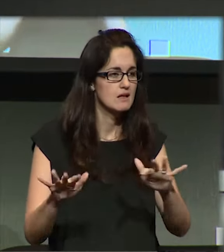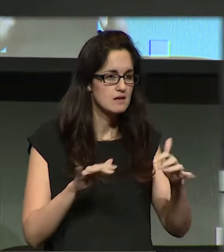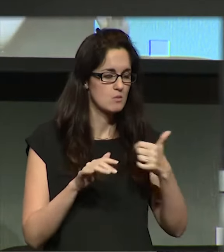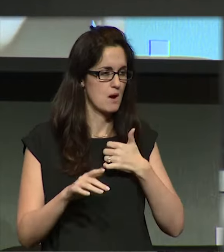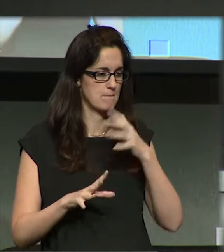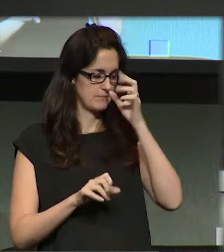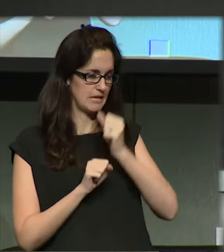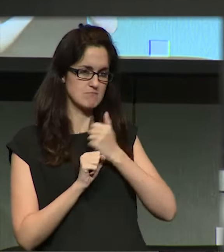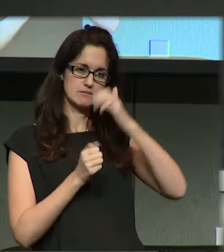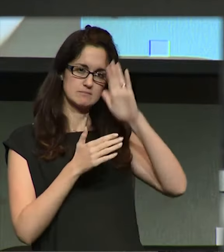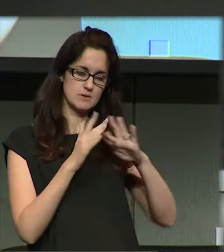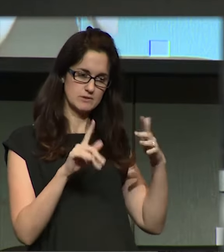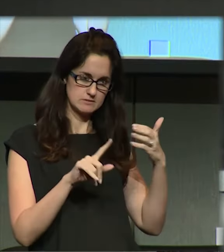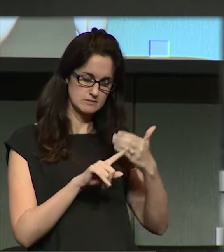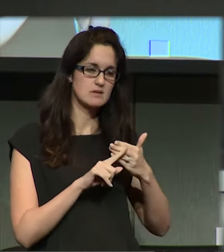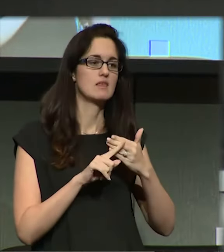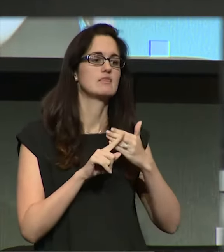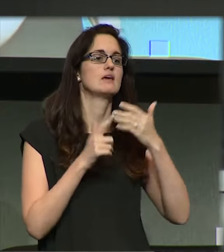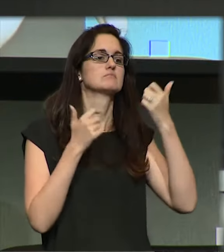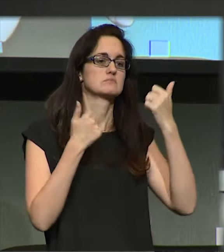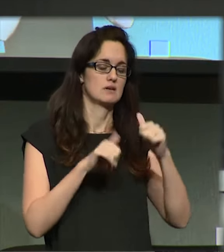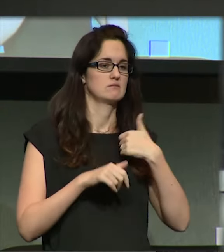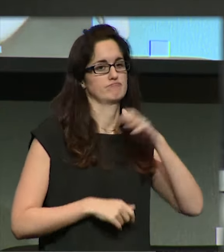very personal kind of experiences.